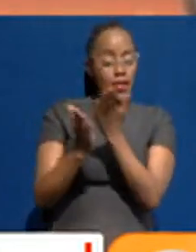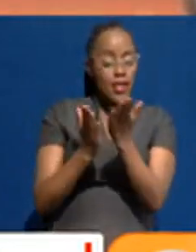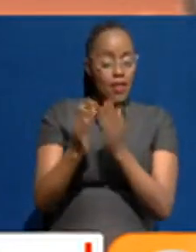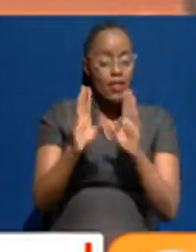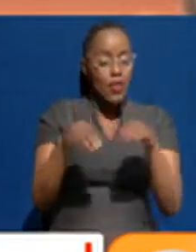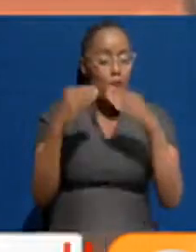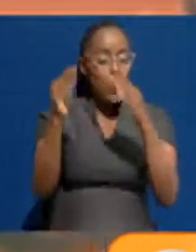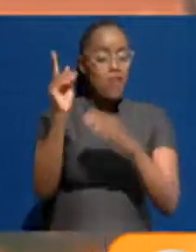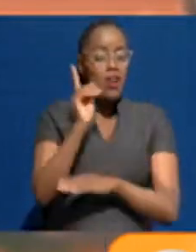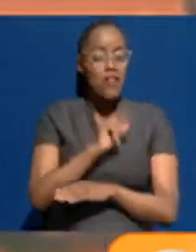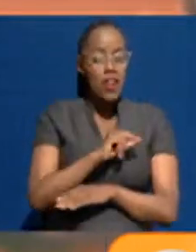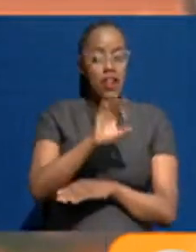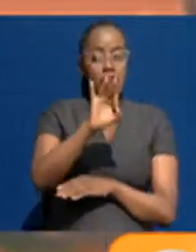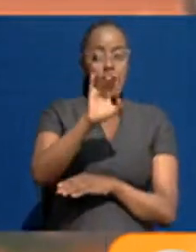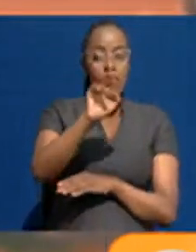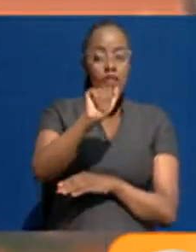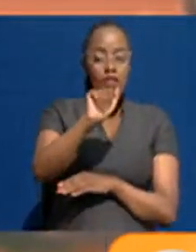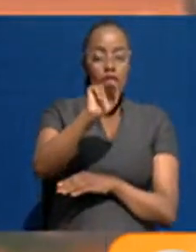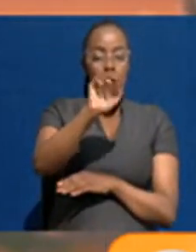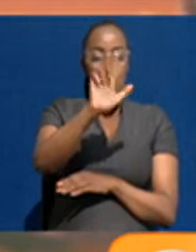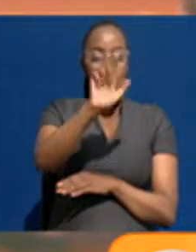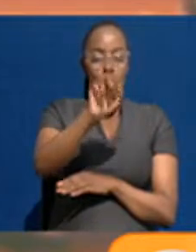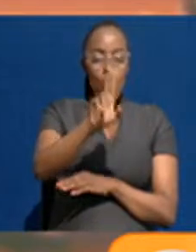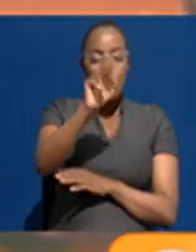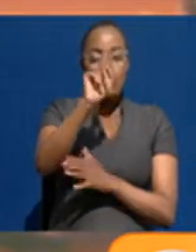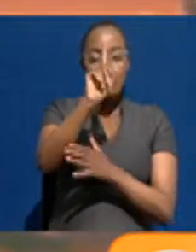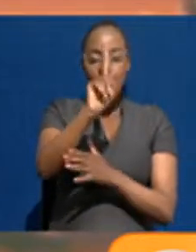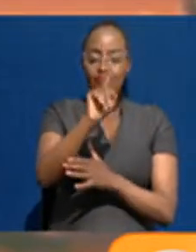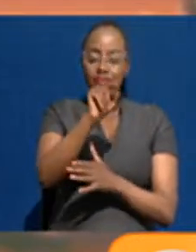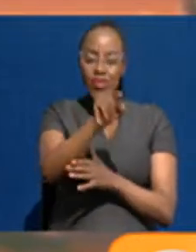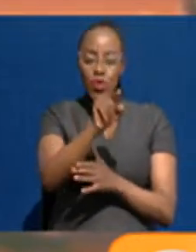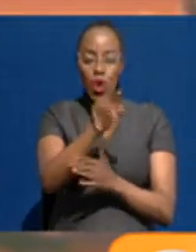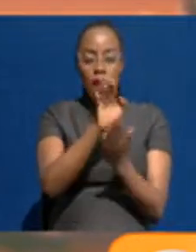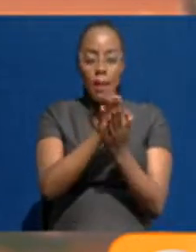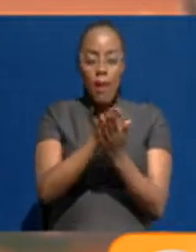through Faulu, which is one of our subsidiaries.